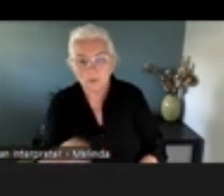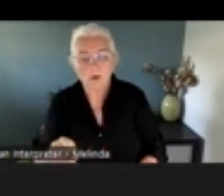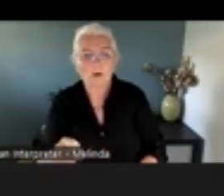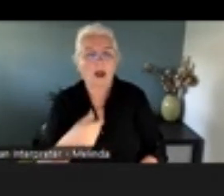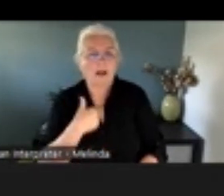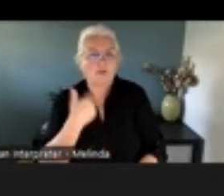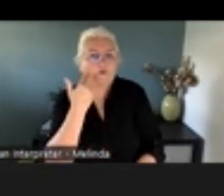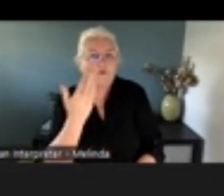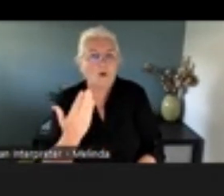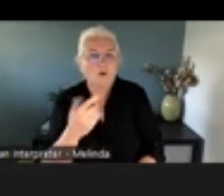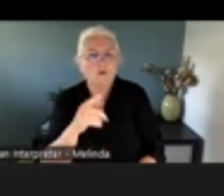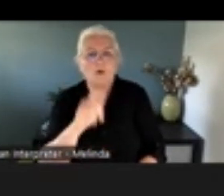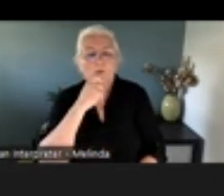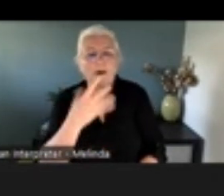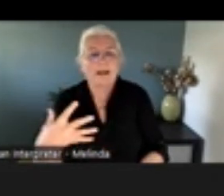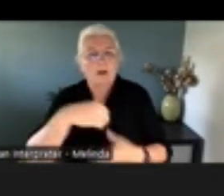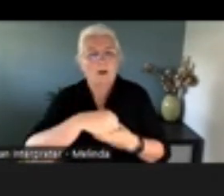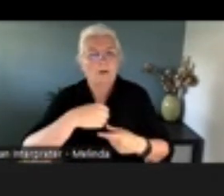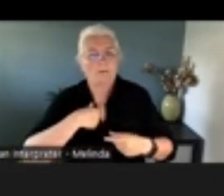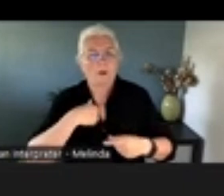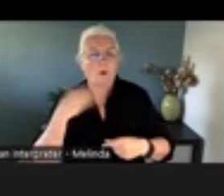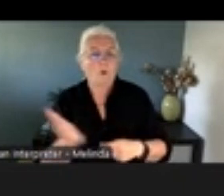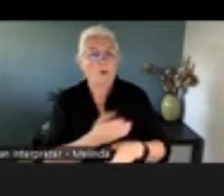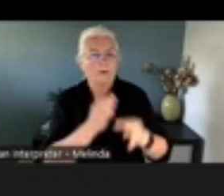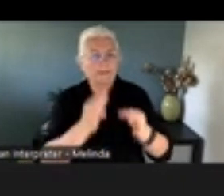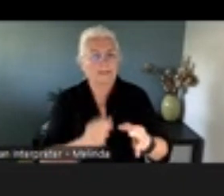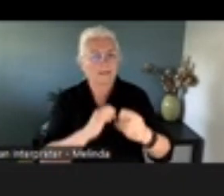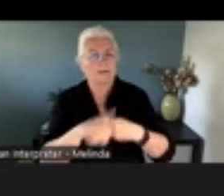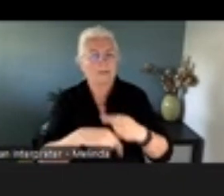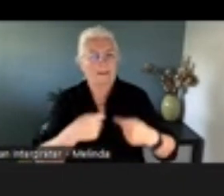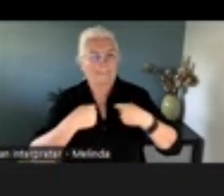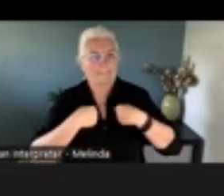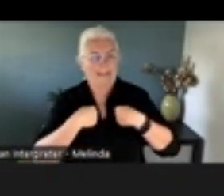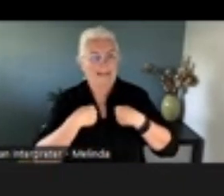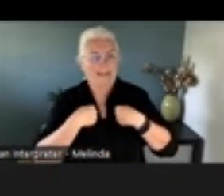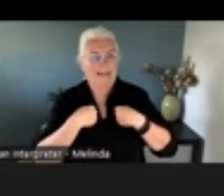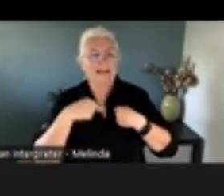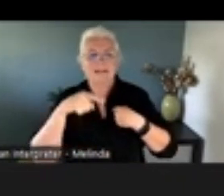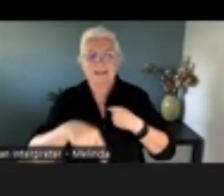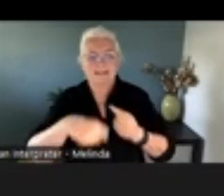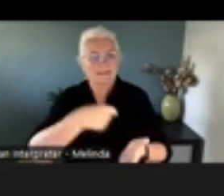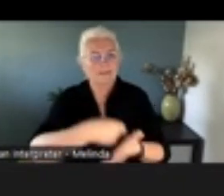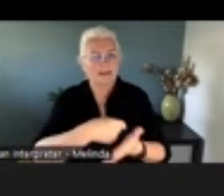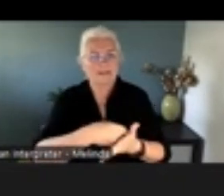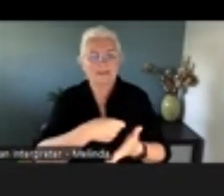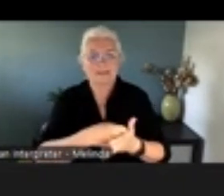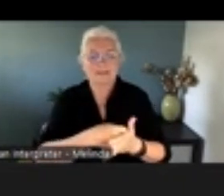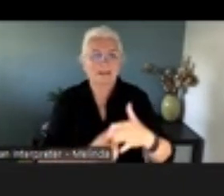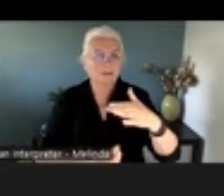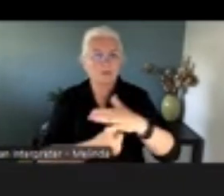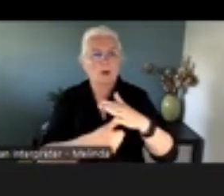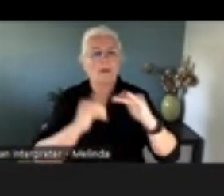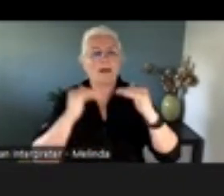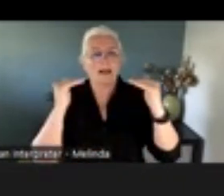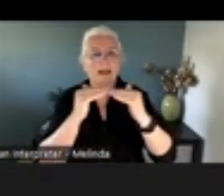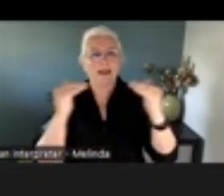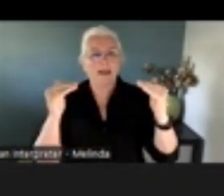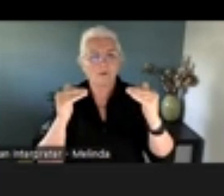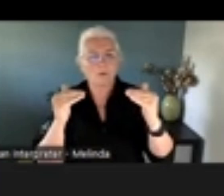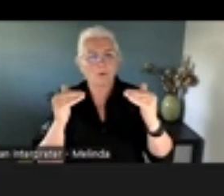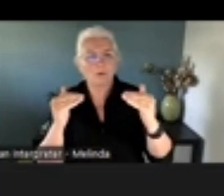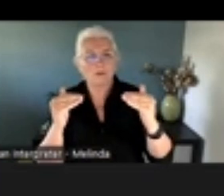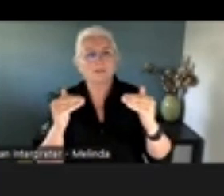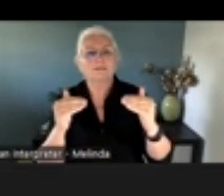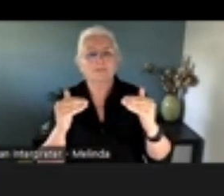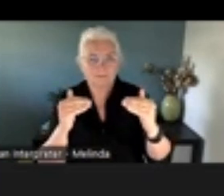You will include me in all decisions about me. That is the very basic top level, most